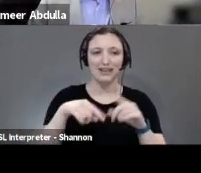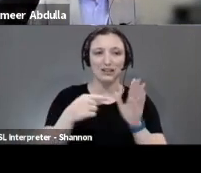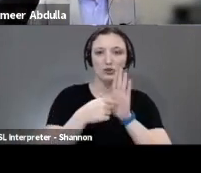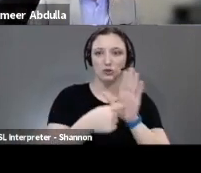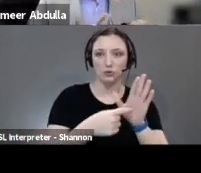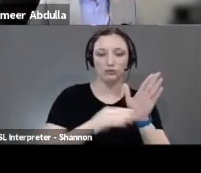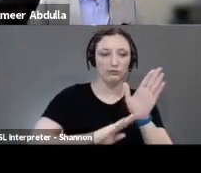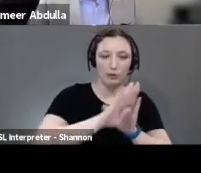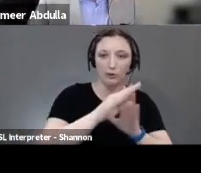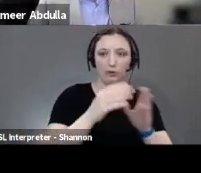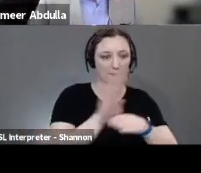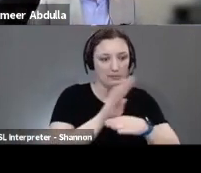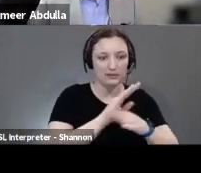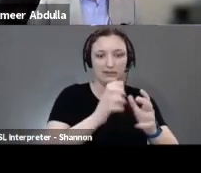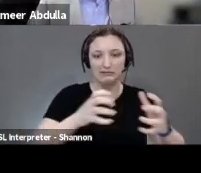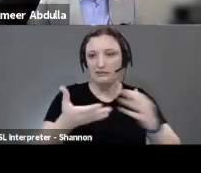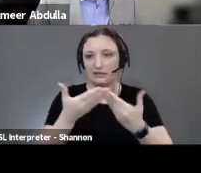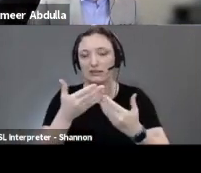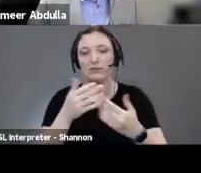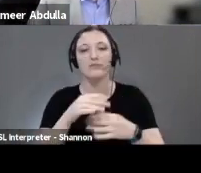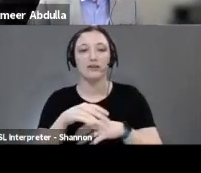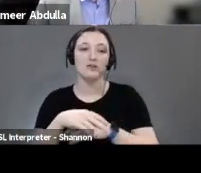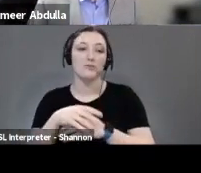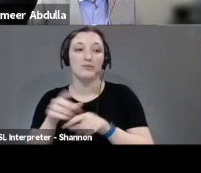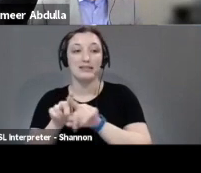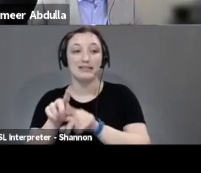events. And same thing for a dividend, those are cash flow dependent.